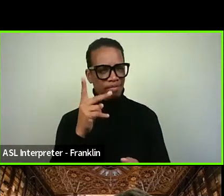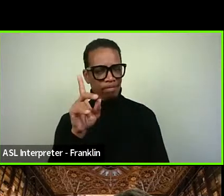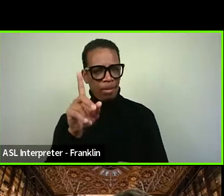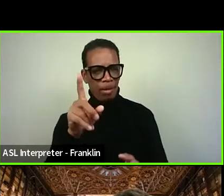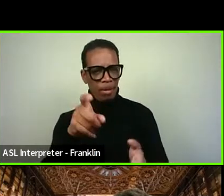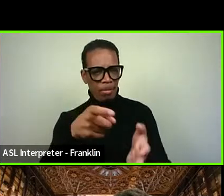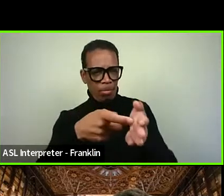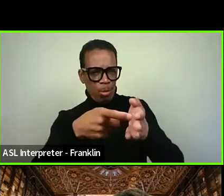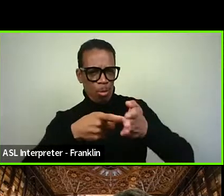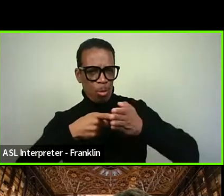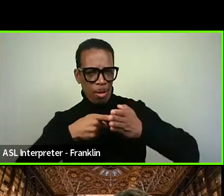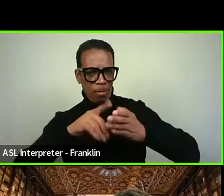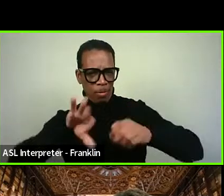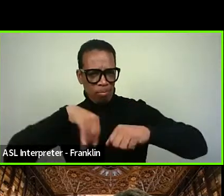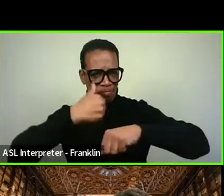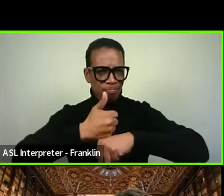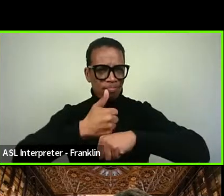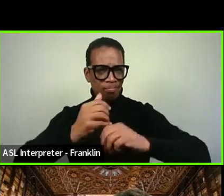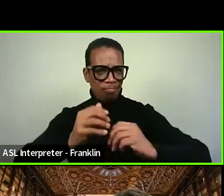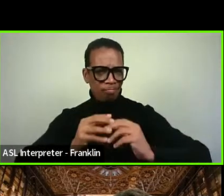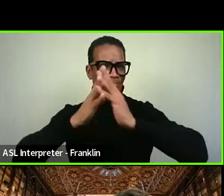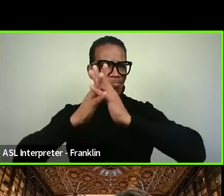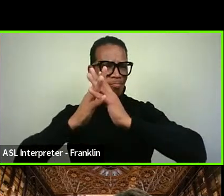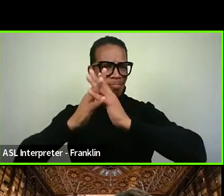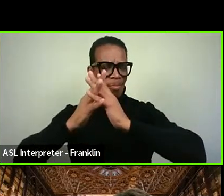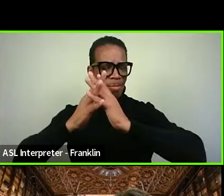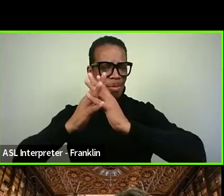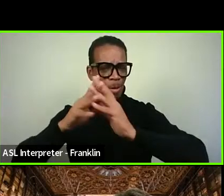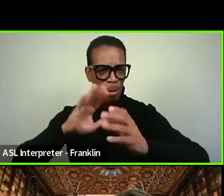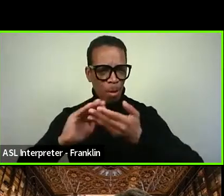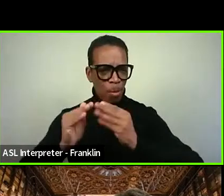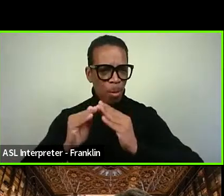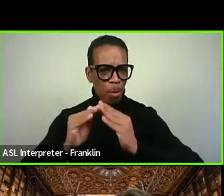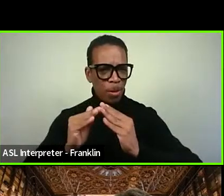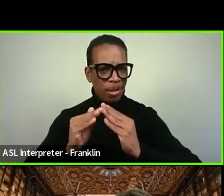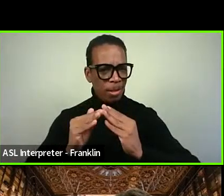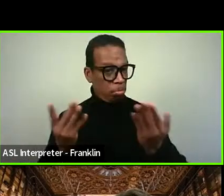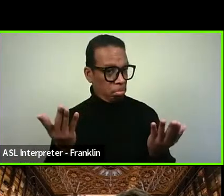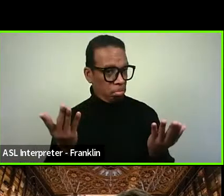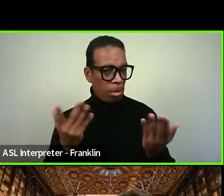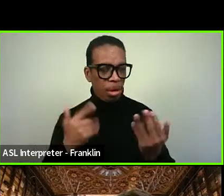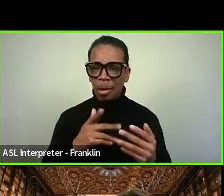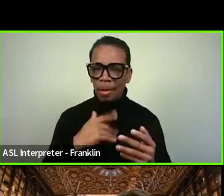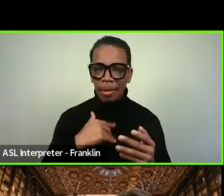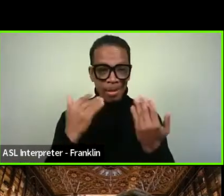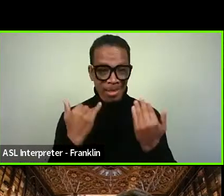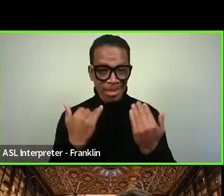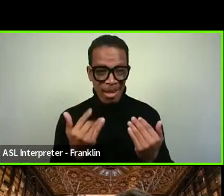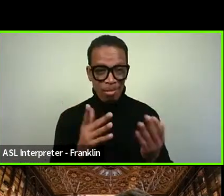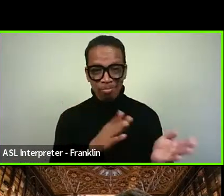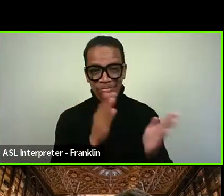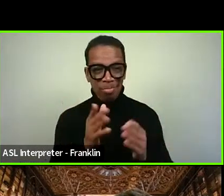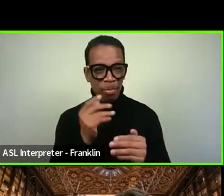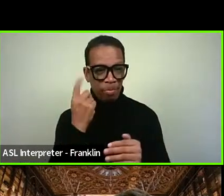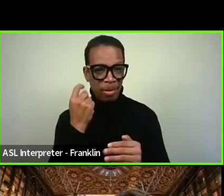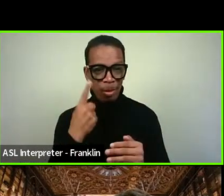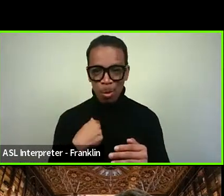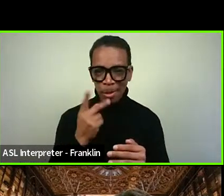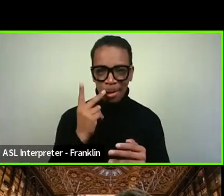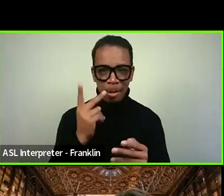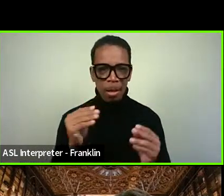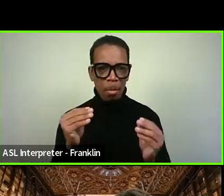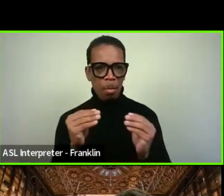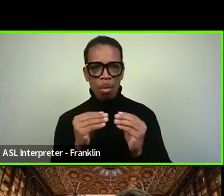for building community? Do we, in this day and age, we're seeing, more